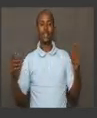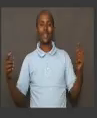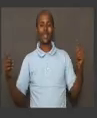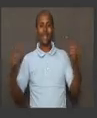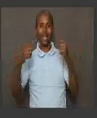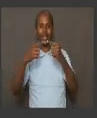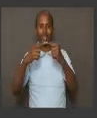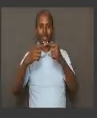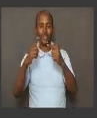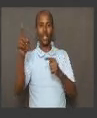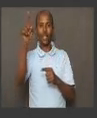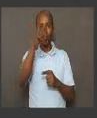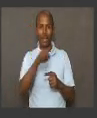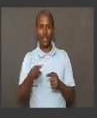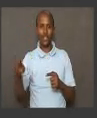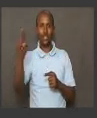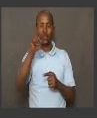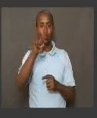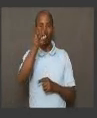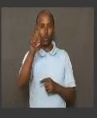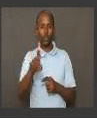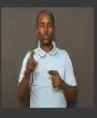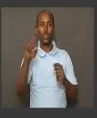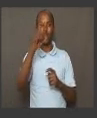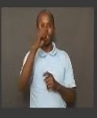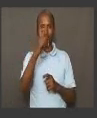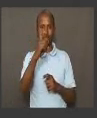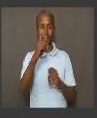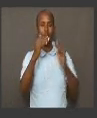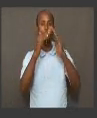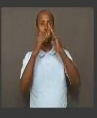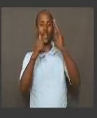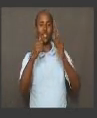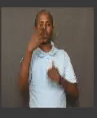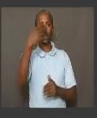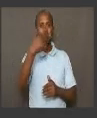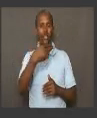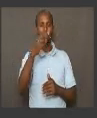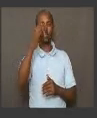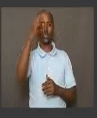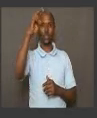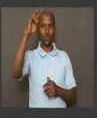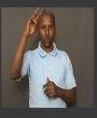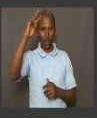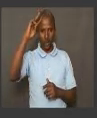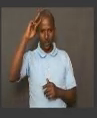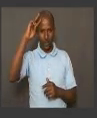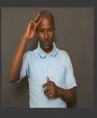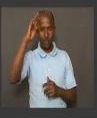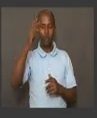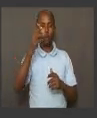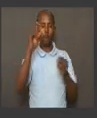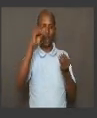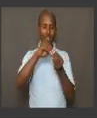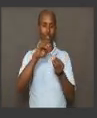intersects a circle with equation x minus h squared plus